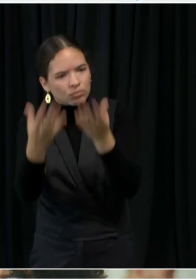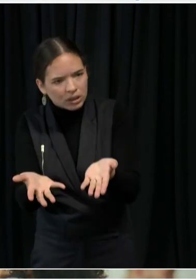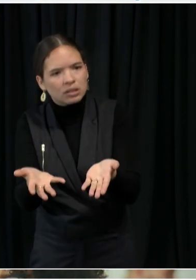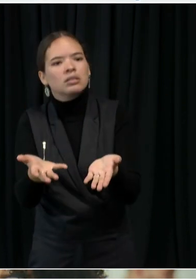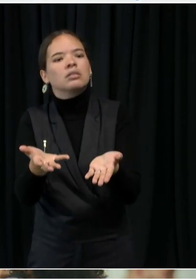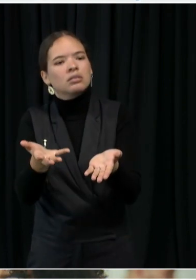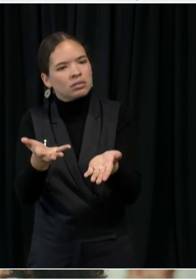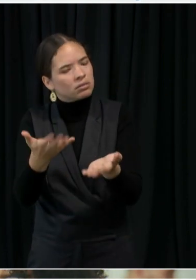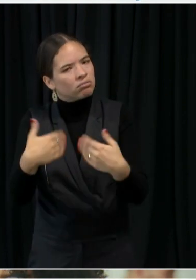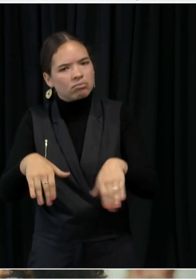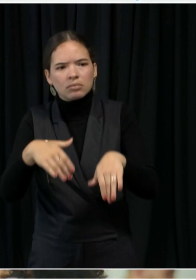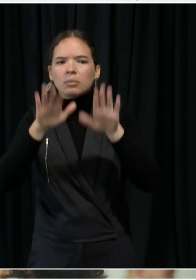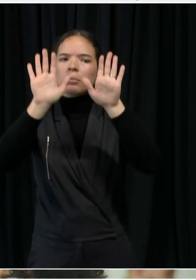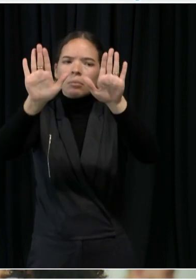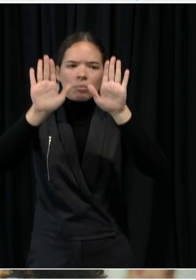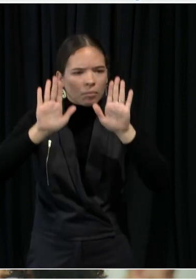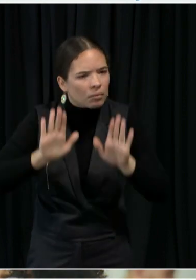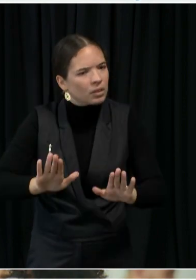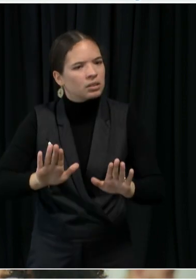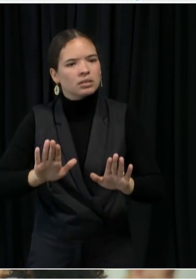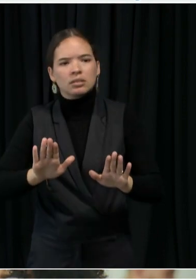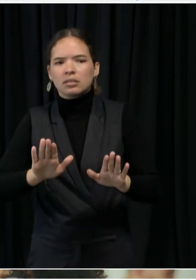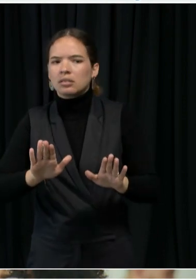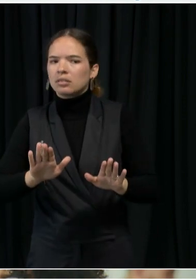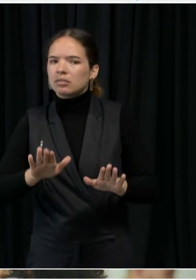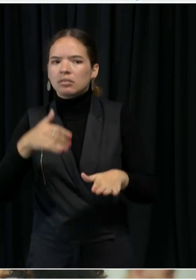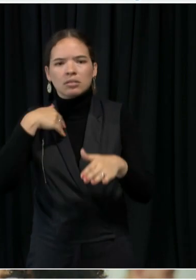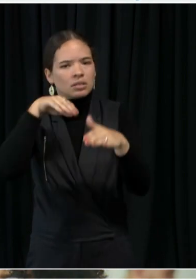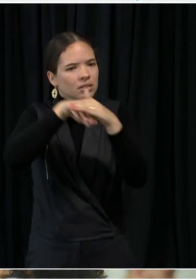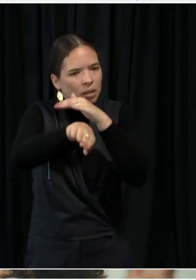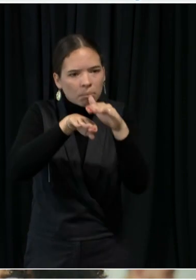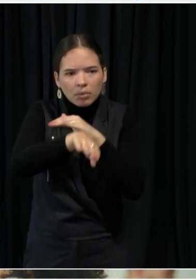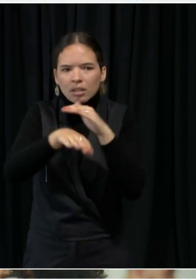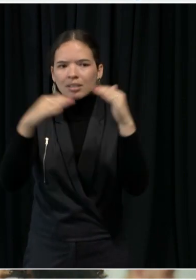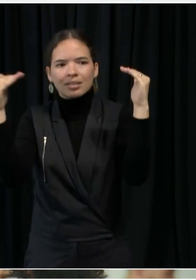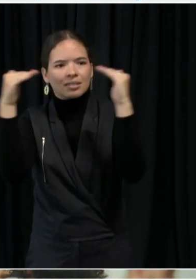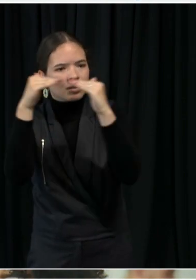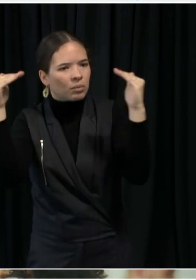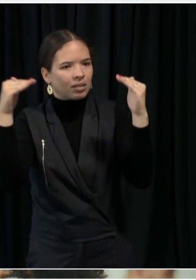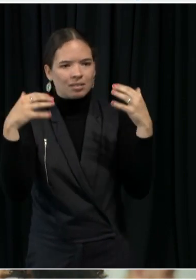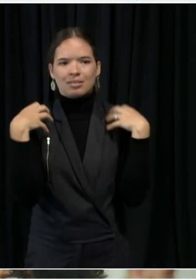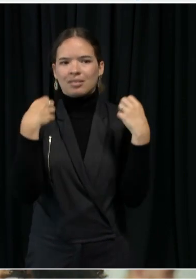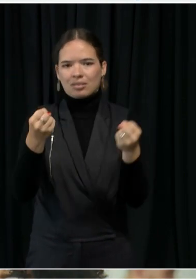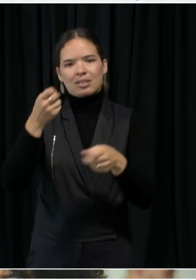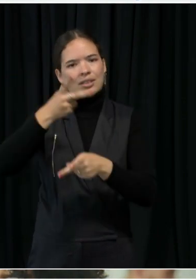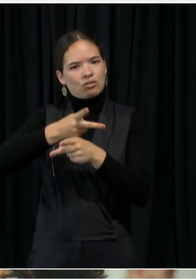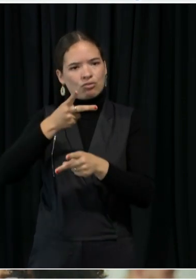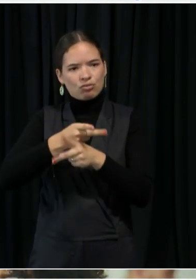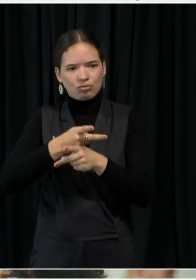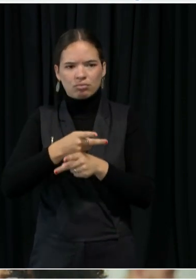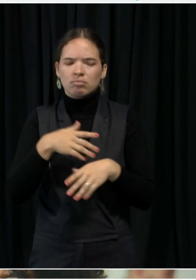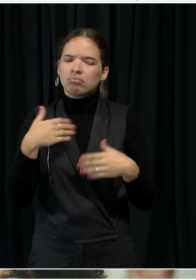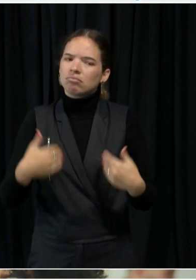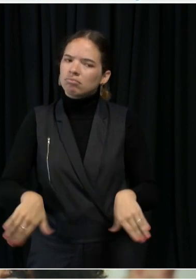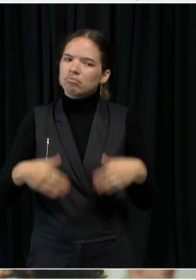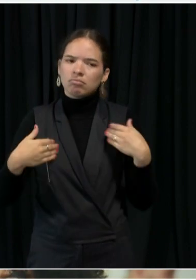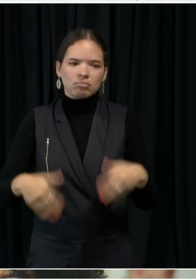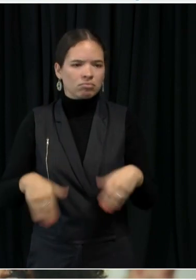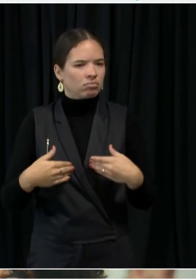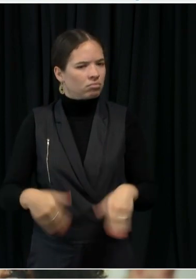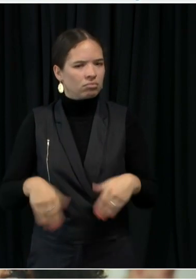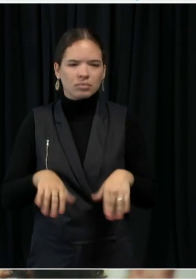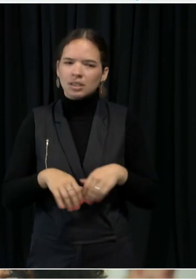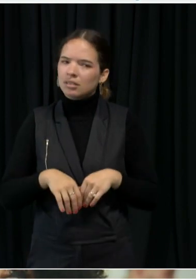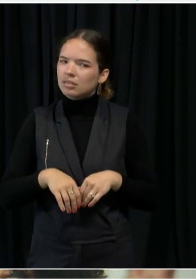terrific, convenient, accessible, equitable health care that we really do see in our